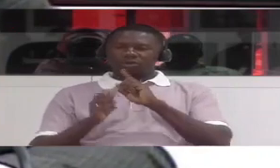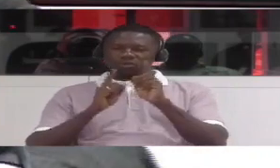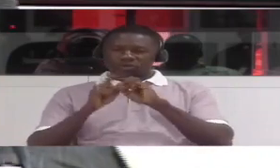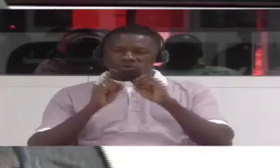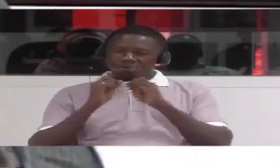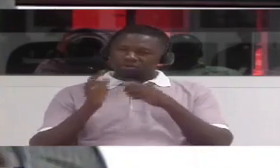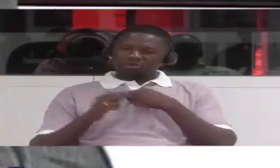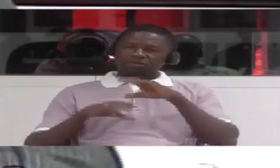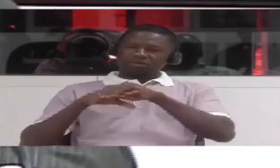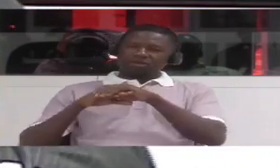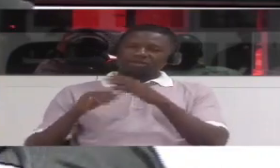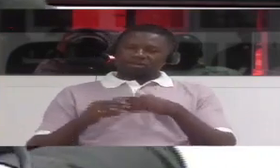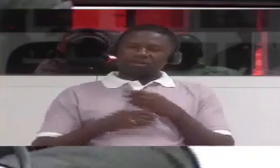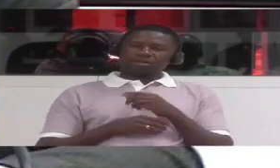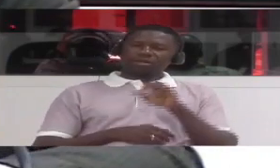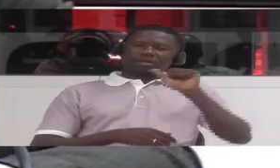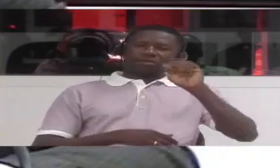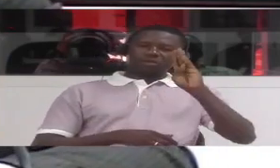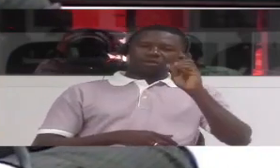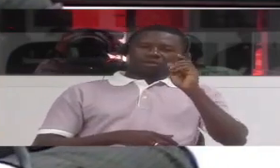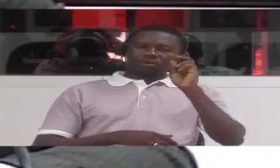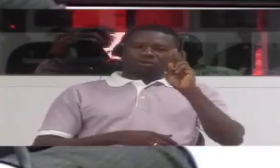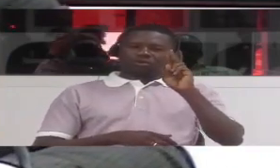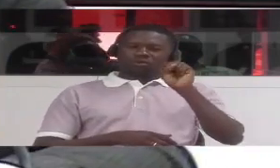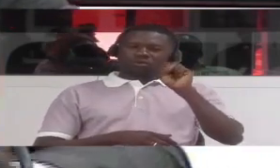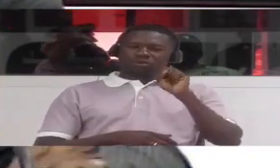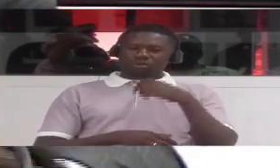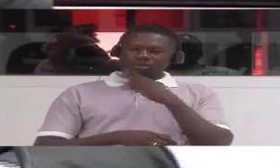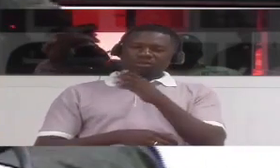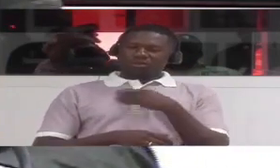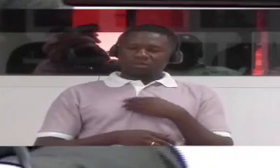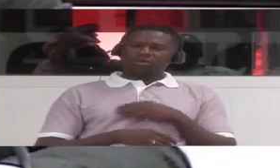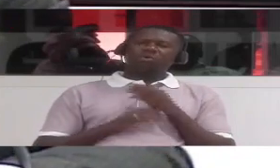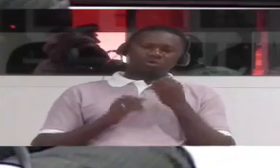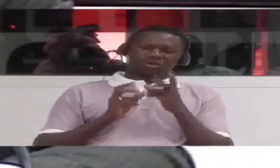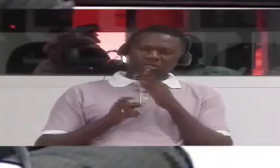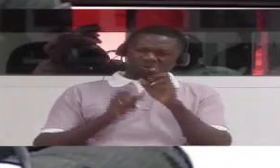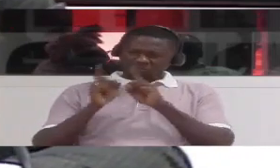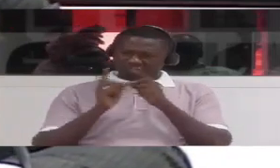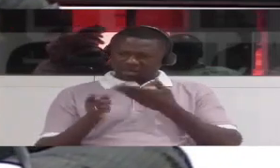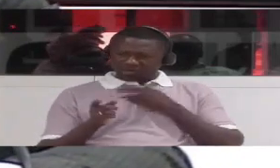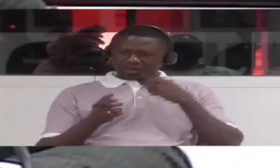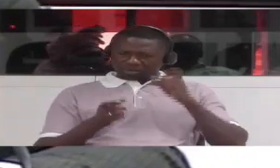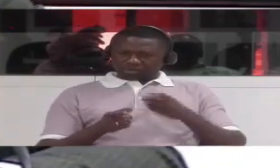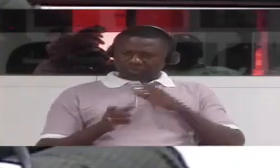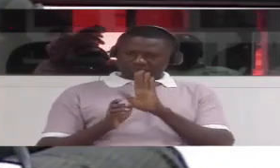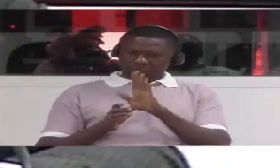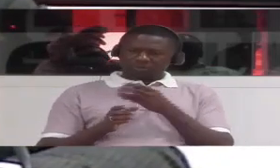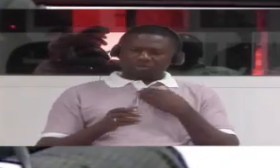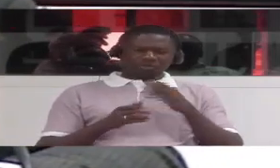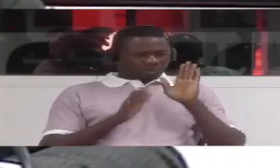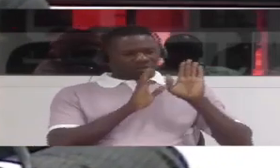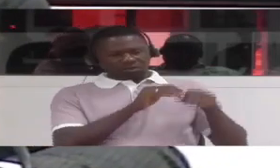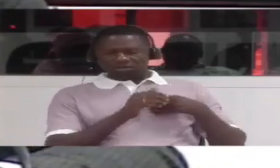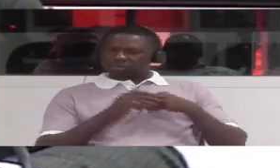and then Salam said, "Well, since you have somebody already who wanted to talk to you, let me just take leave of you." Then he left with his wife. The